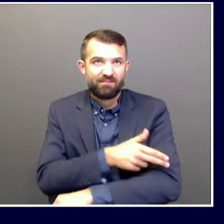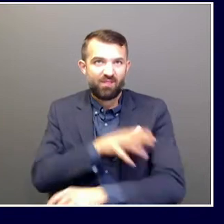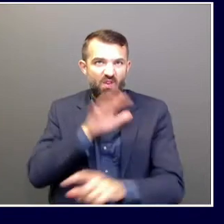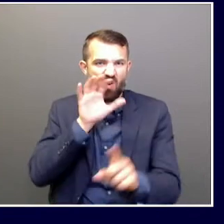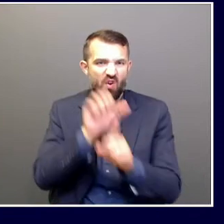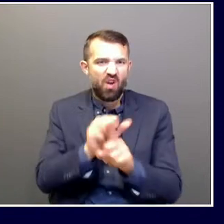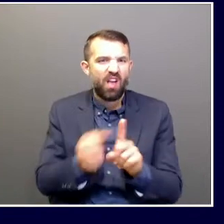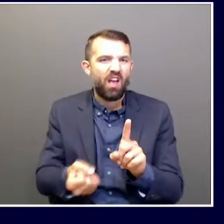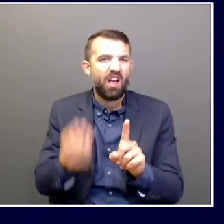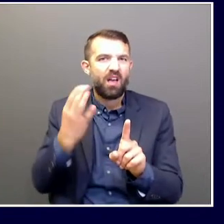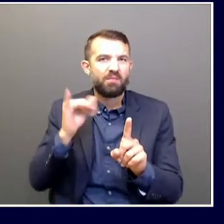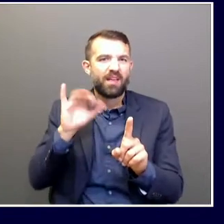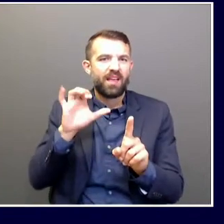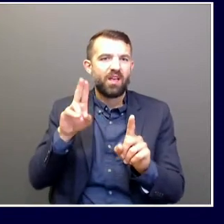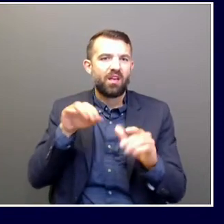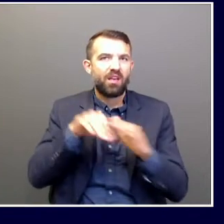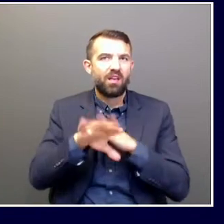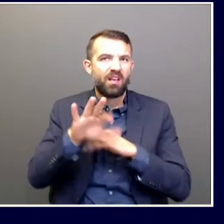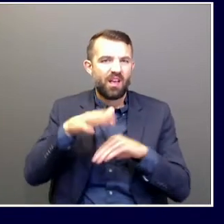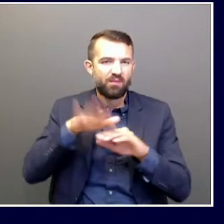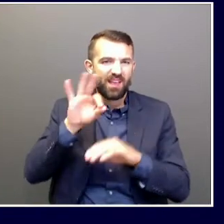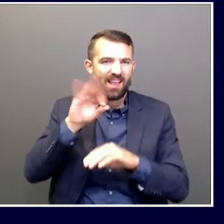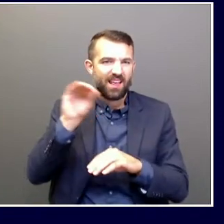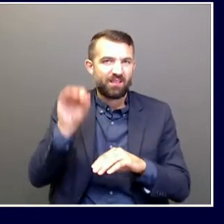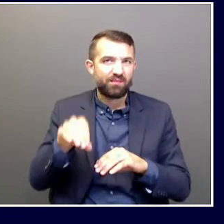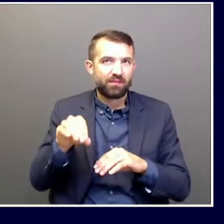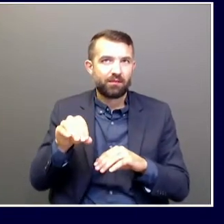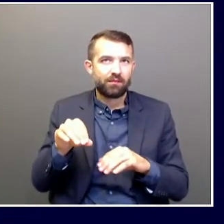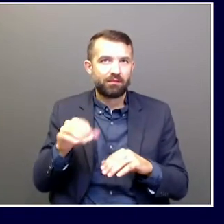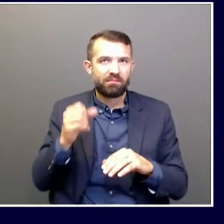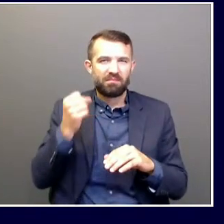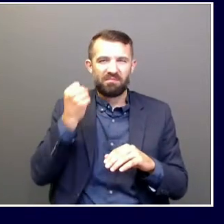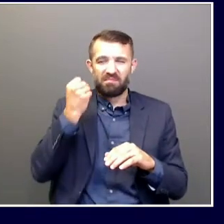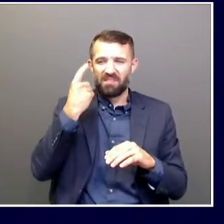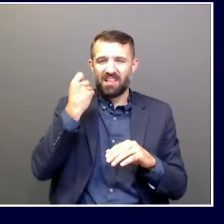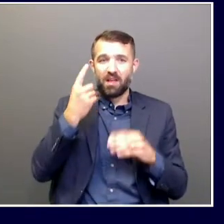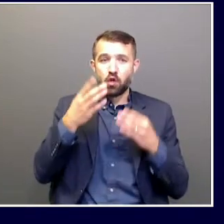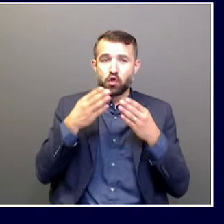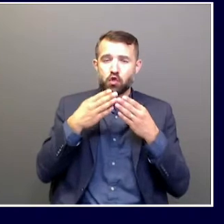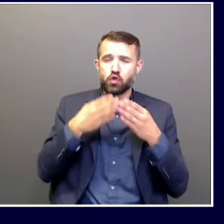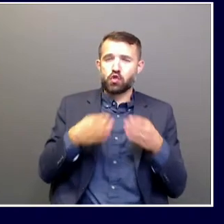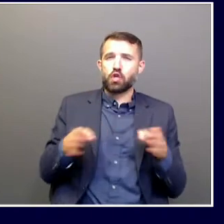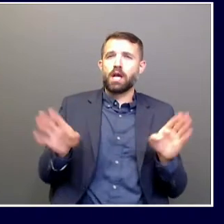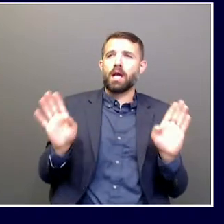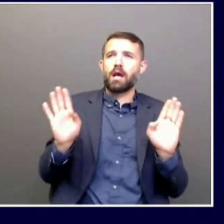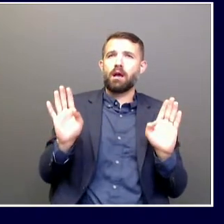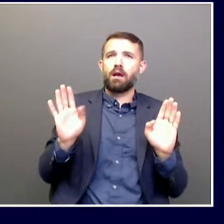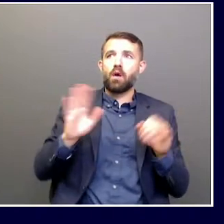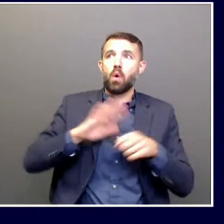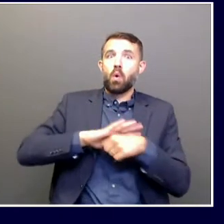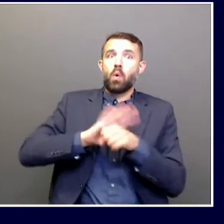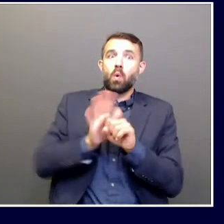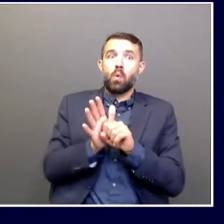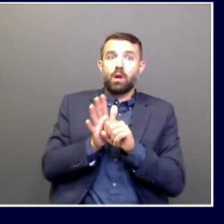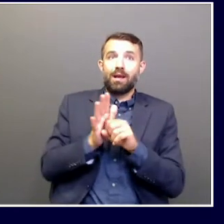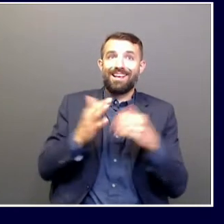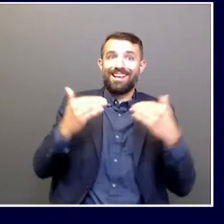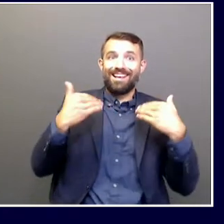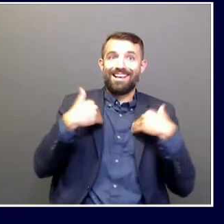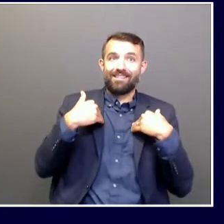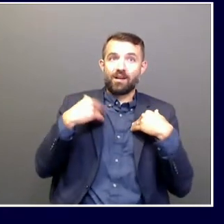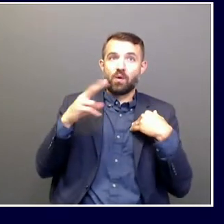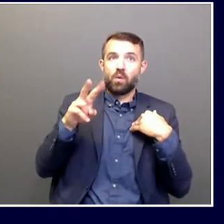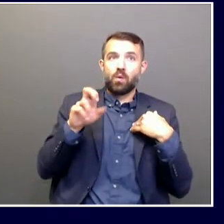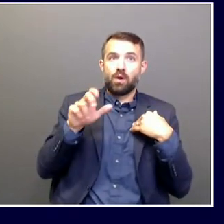ICUs was over 90%. Is there a percentage for hospitalized folks who were not vaccinated prior to